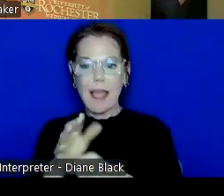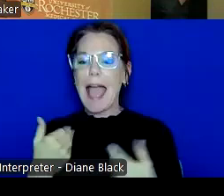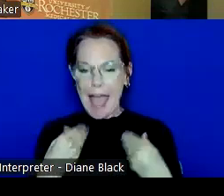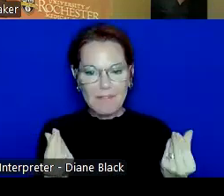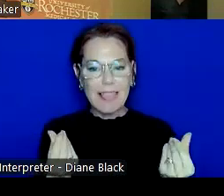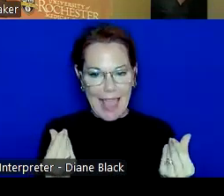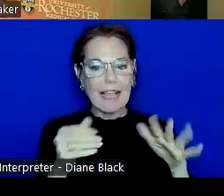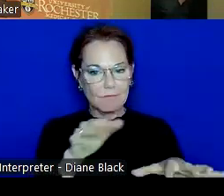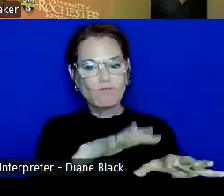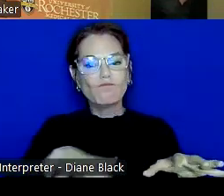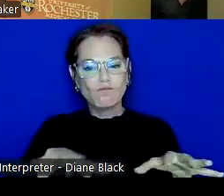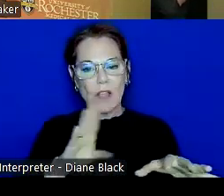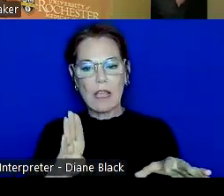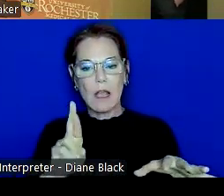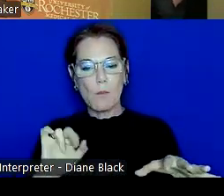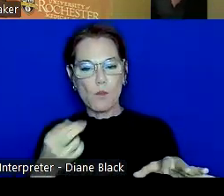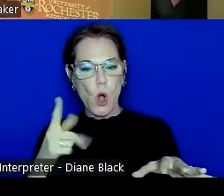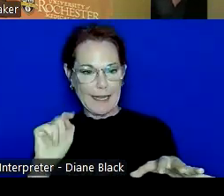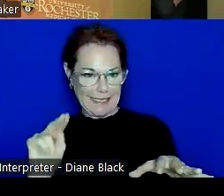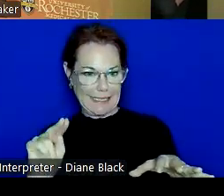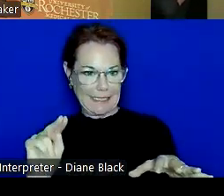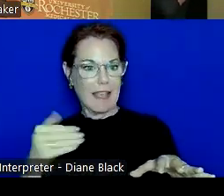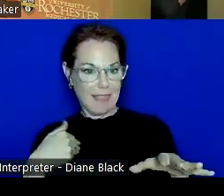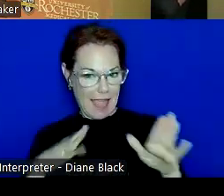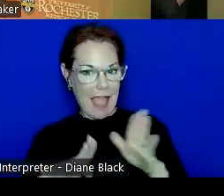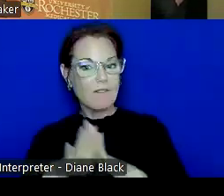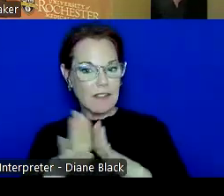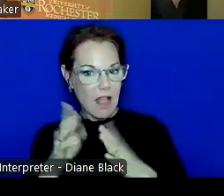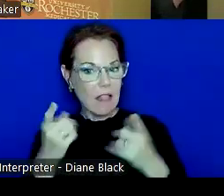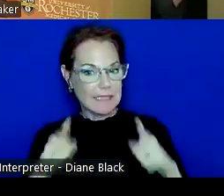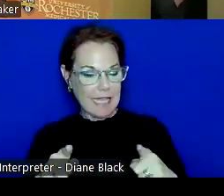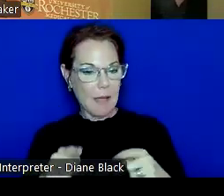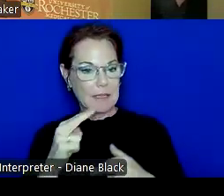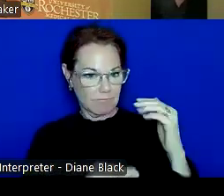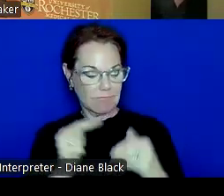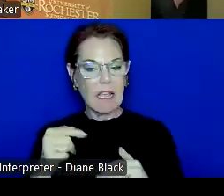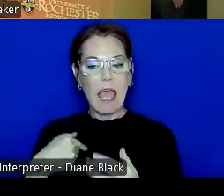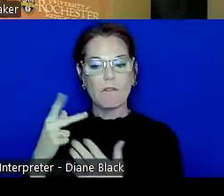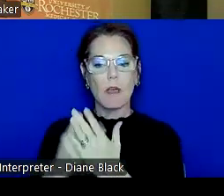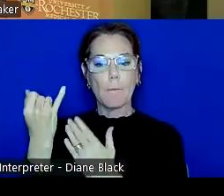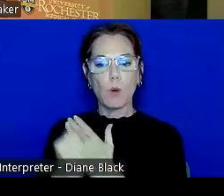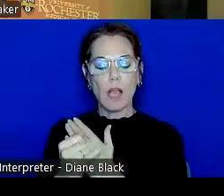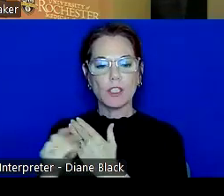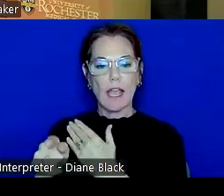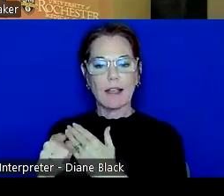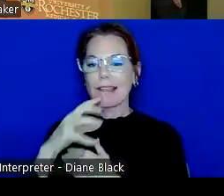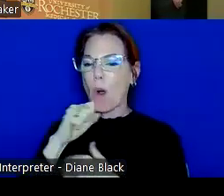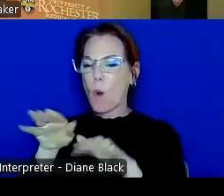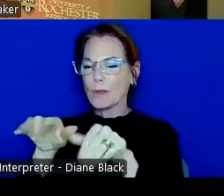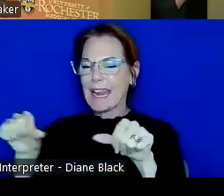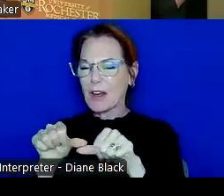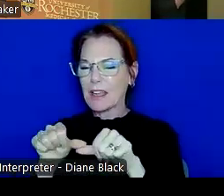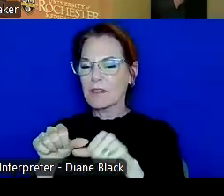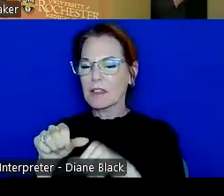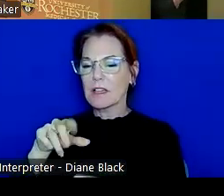than one place. There are developments that are ongoing. There is a project in the old, the defunct Psychiatry Center, if you